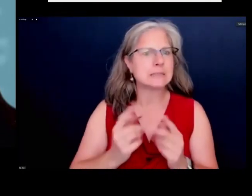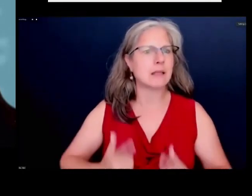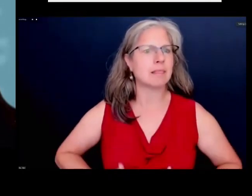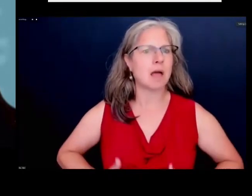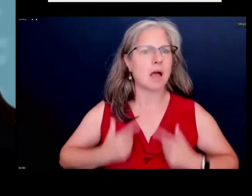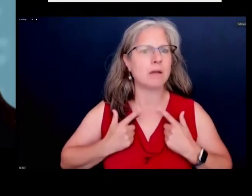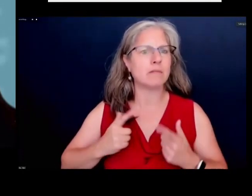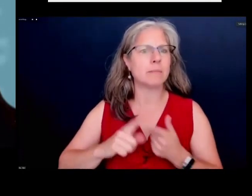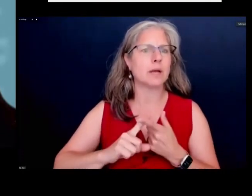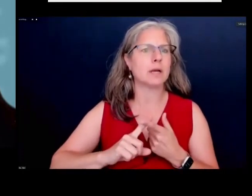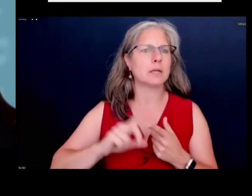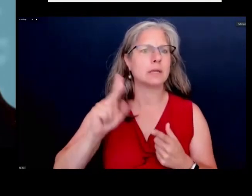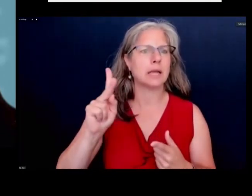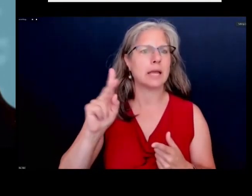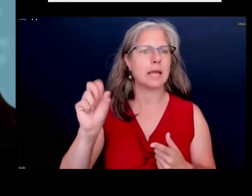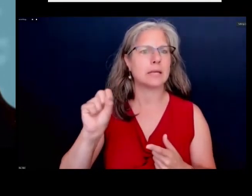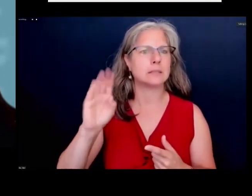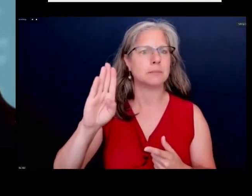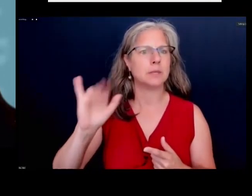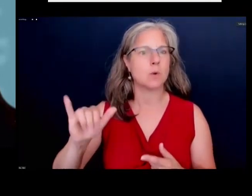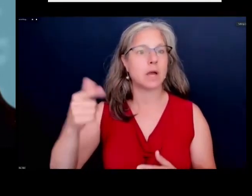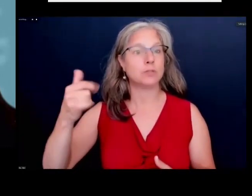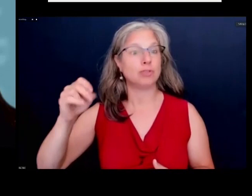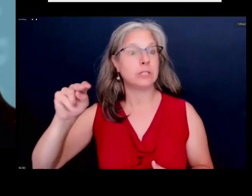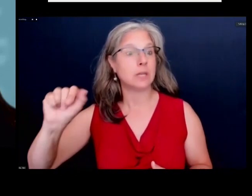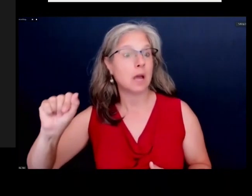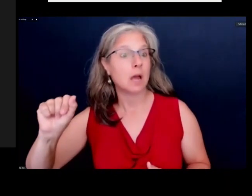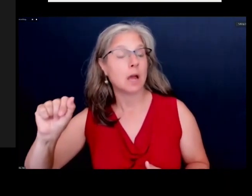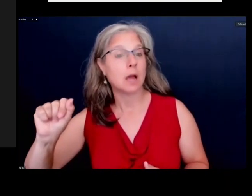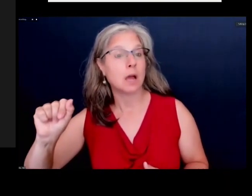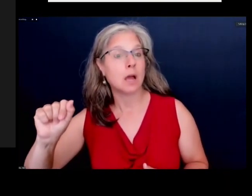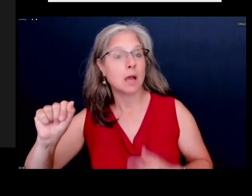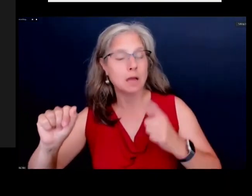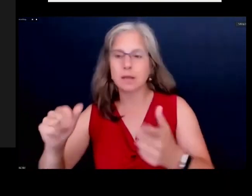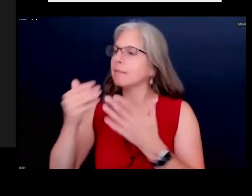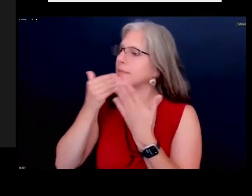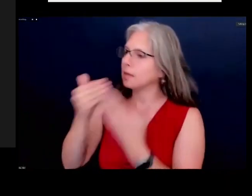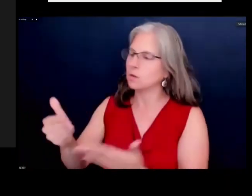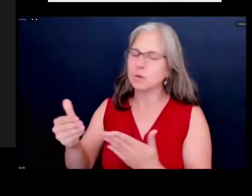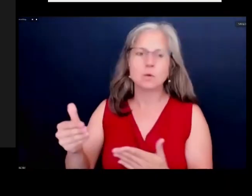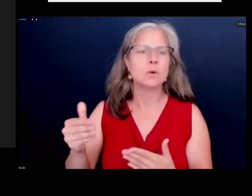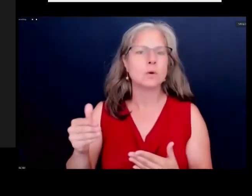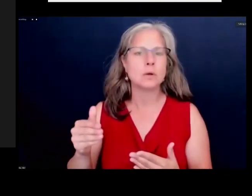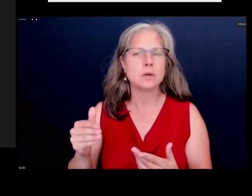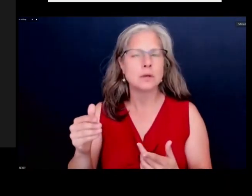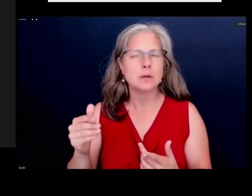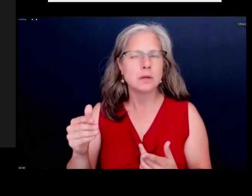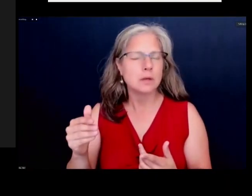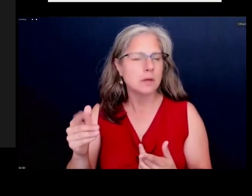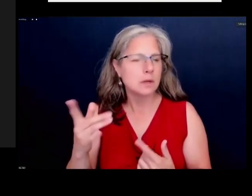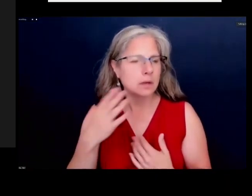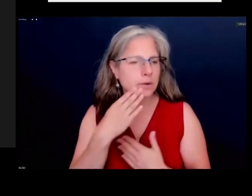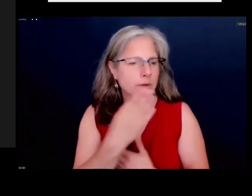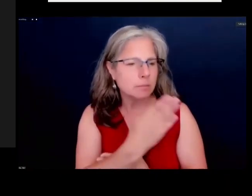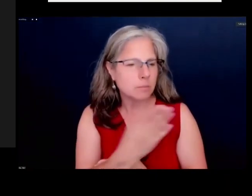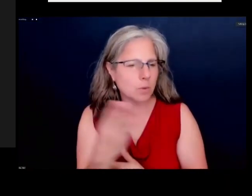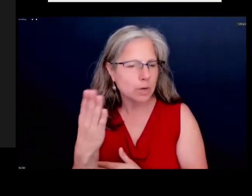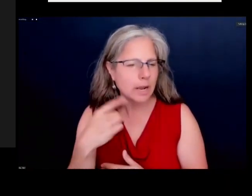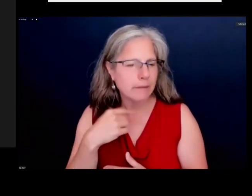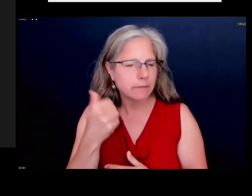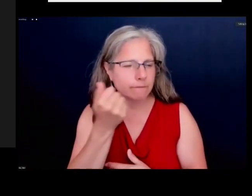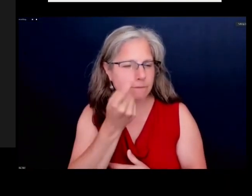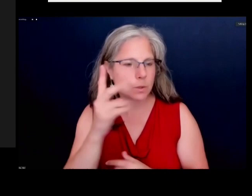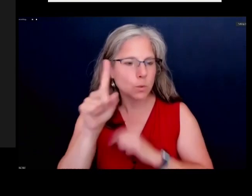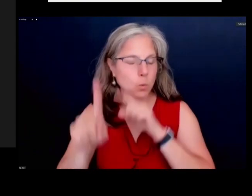to KSBY, Gina Avalos next. Go ahead, Gina. Thank you, Gina. Good morning to you all.